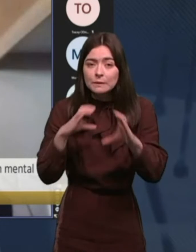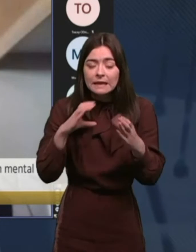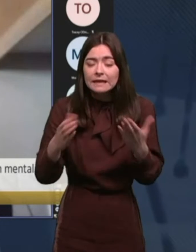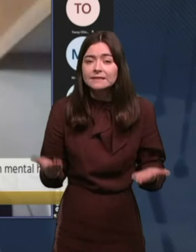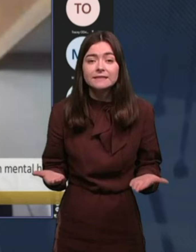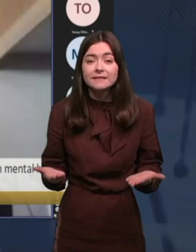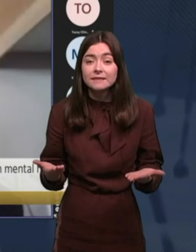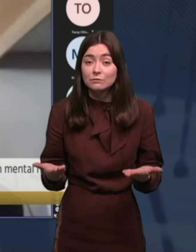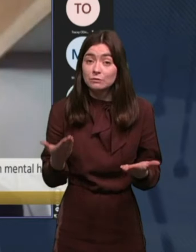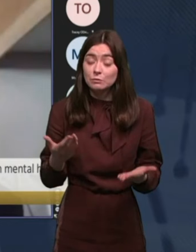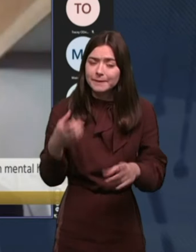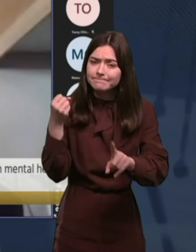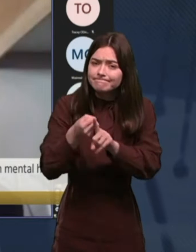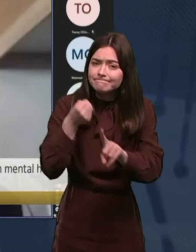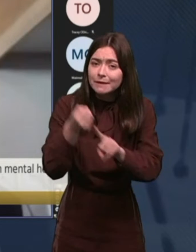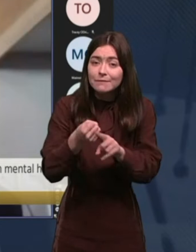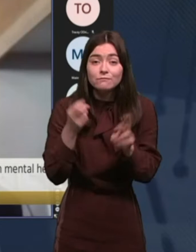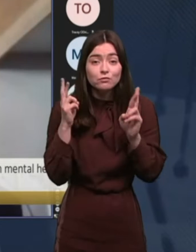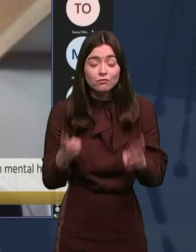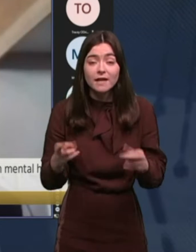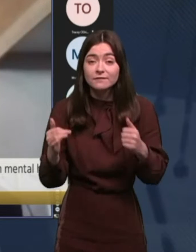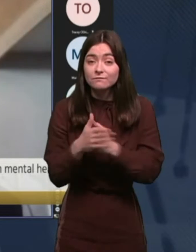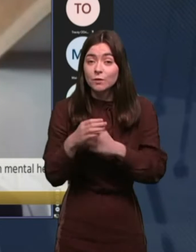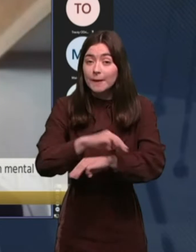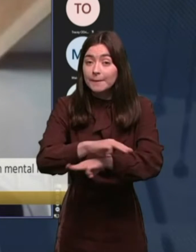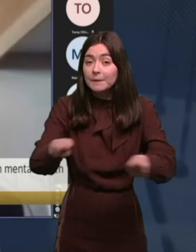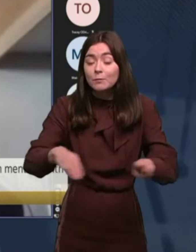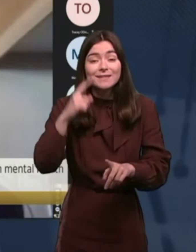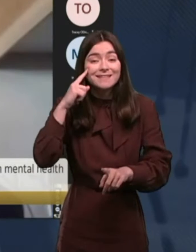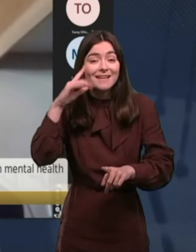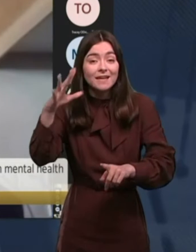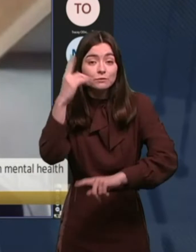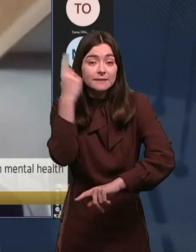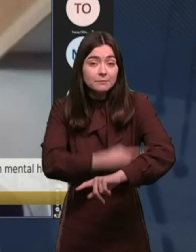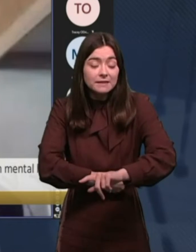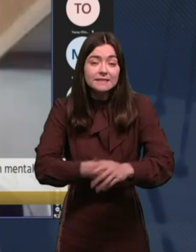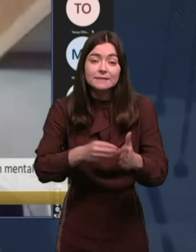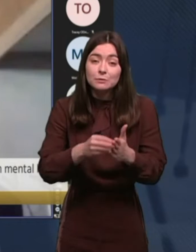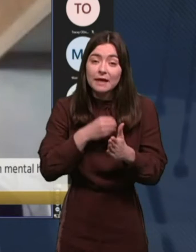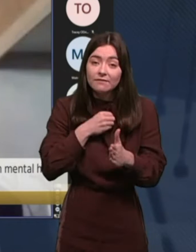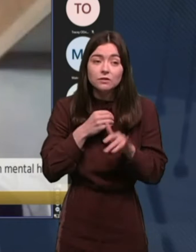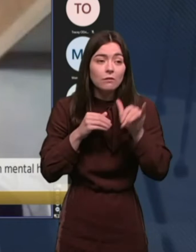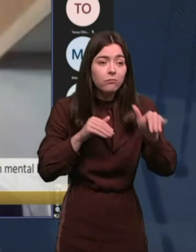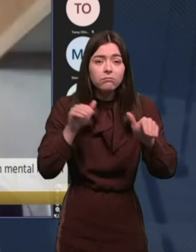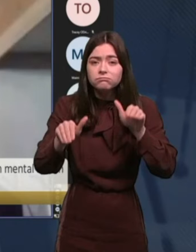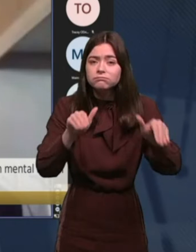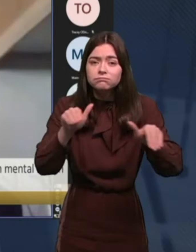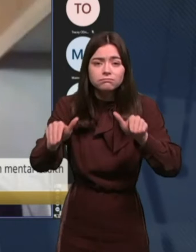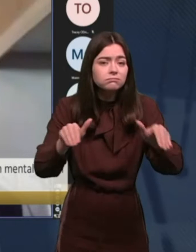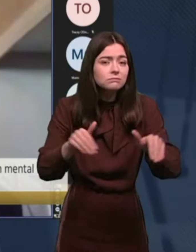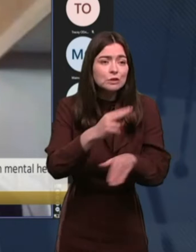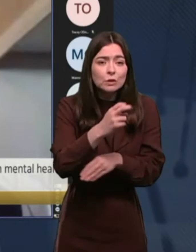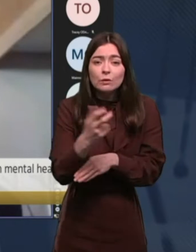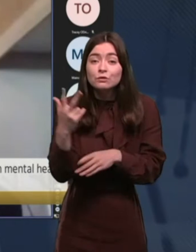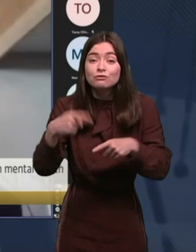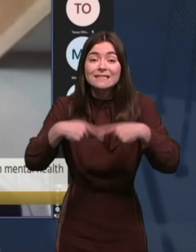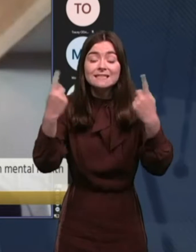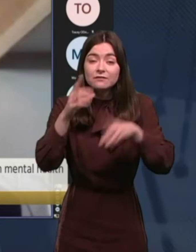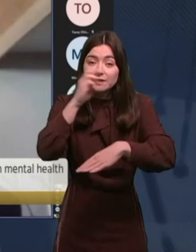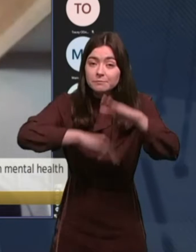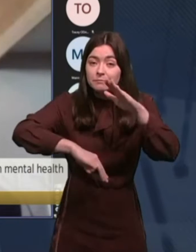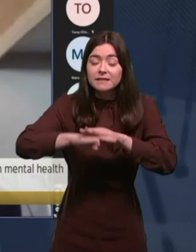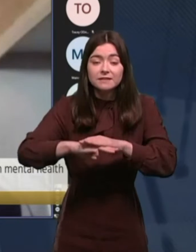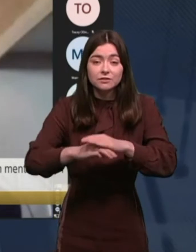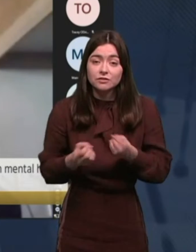for rights for people with intellectual disabilities, we have to go to 2 or 3 different ministers to get our point